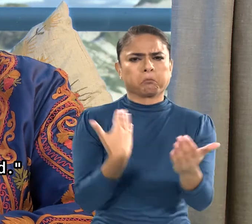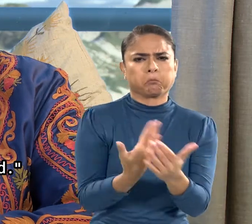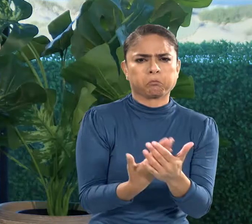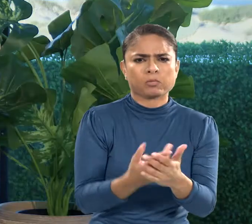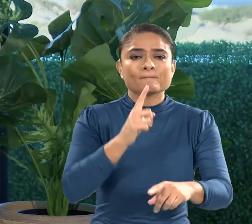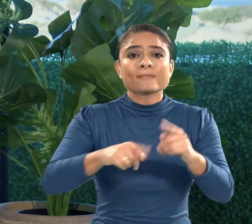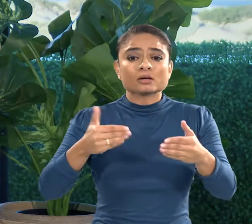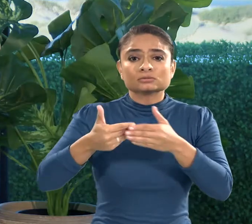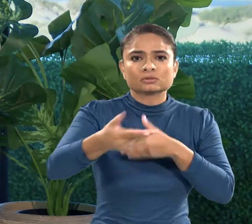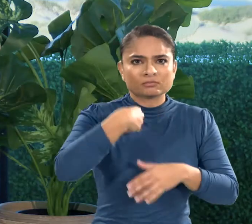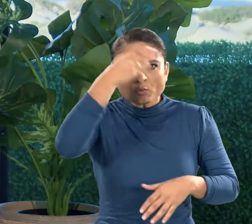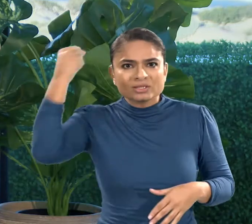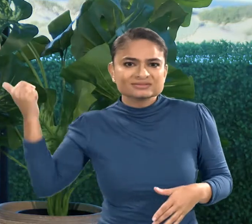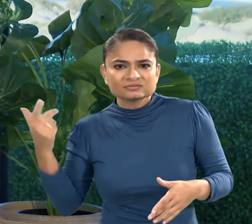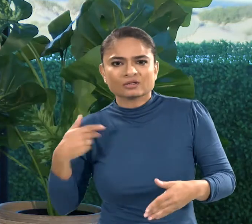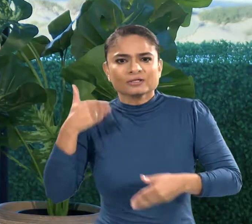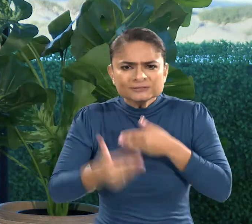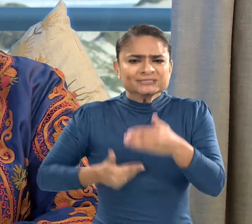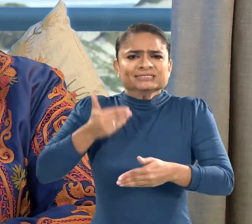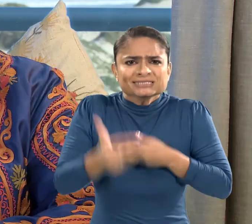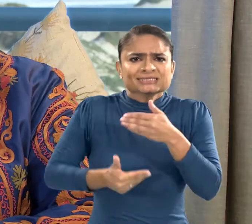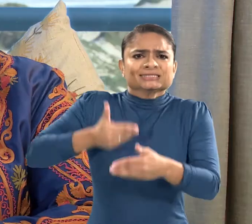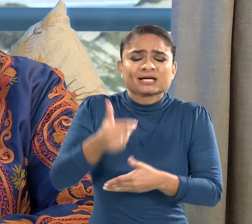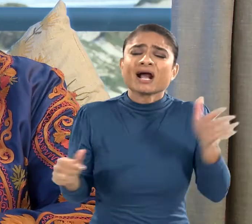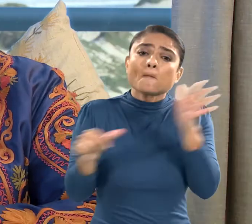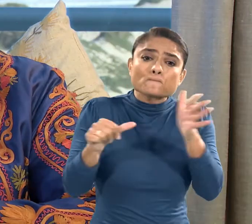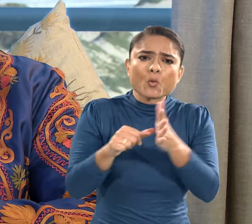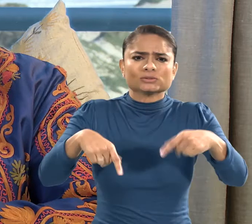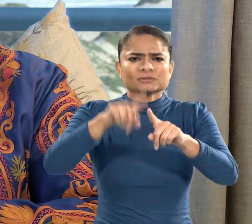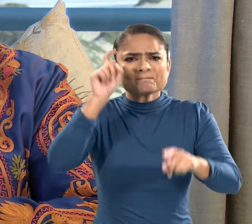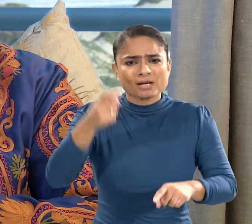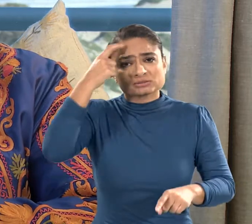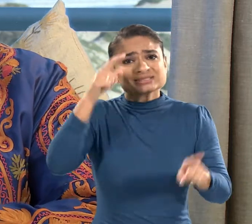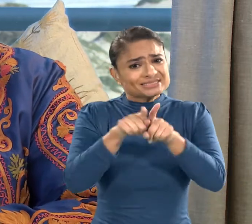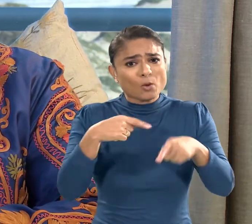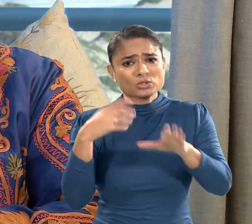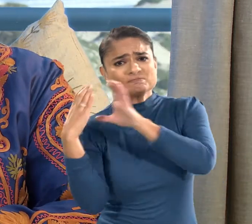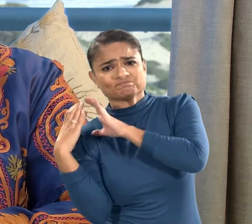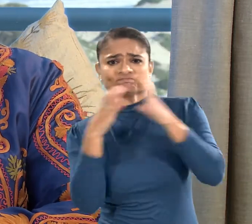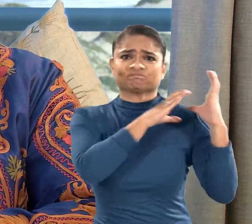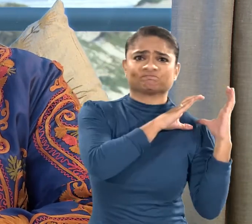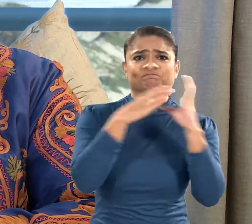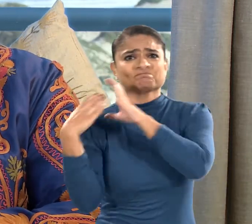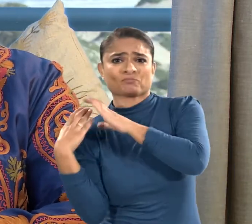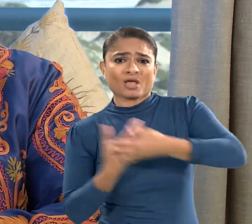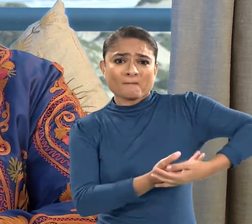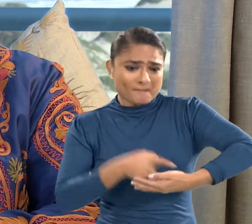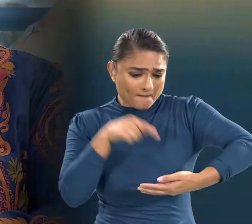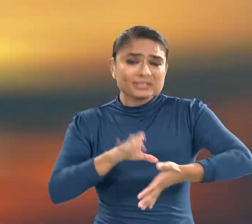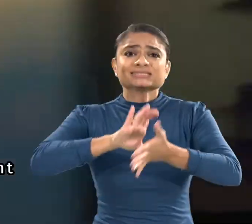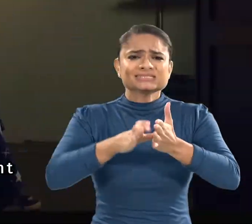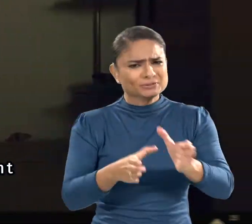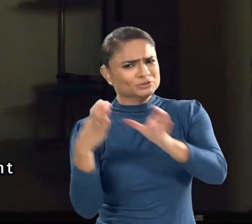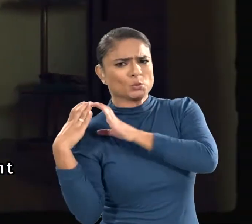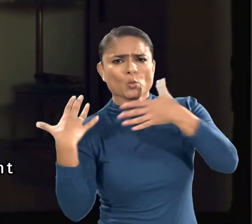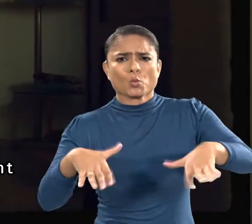abled. And I think we forget that. I think that the most important thing is that there's a lot of burdens that comes with bringing up